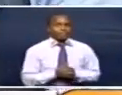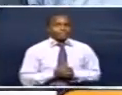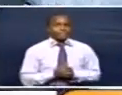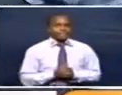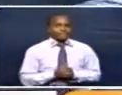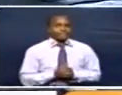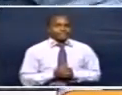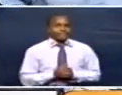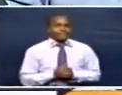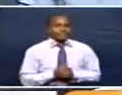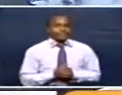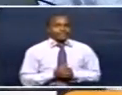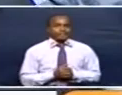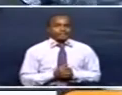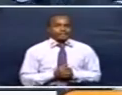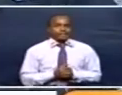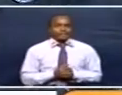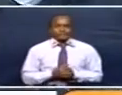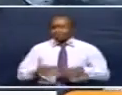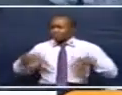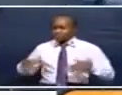Ouch. I mean, ouch.